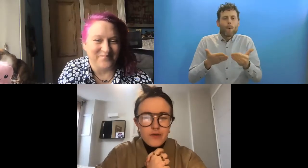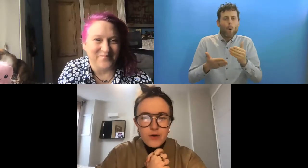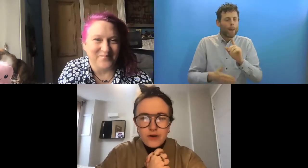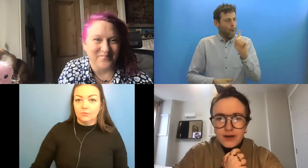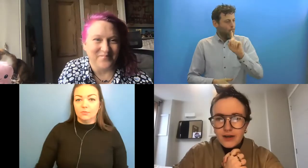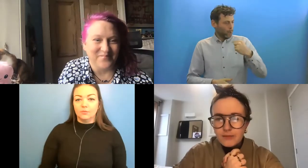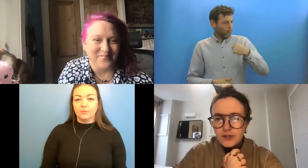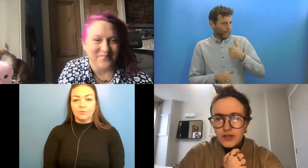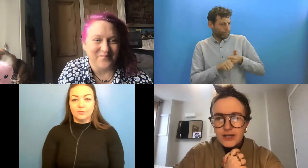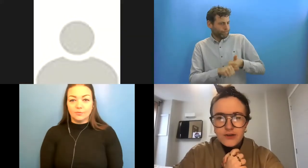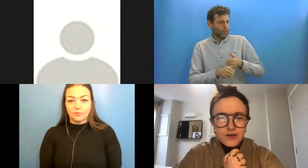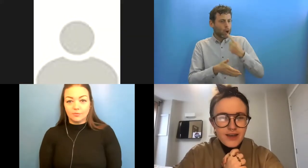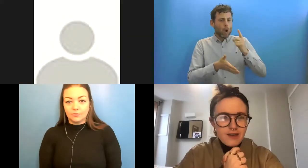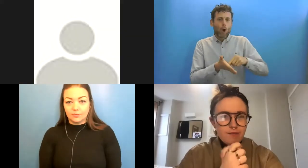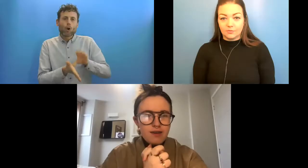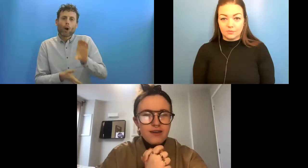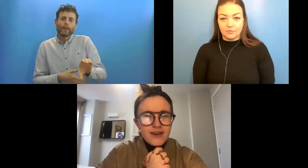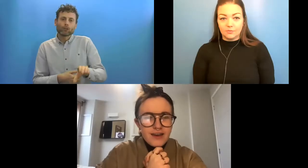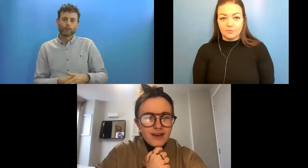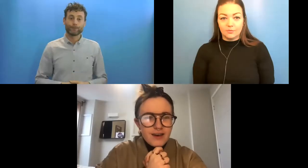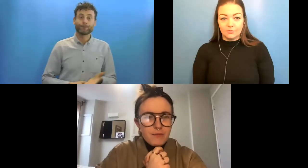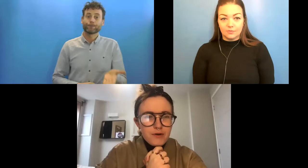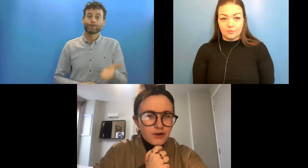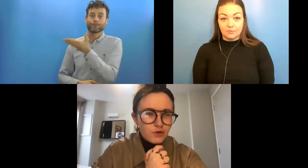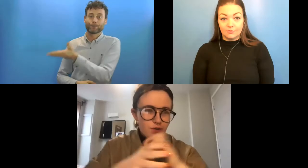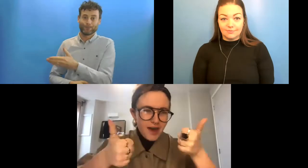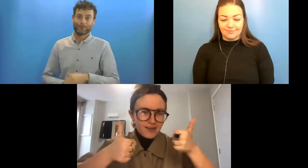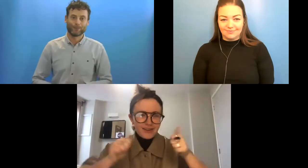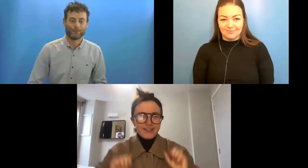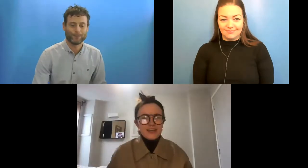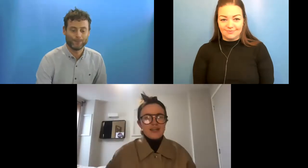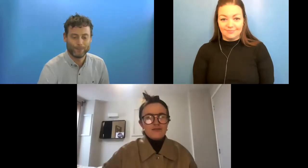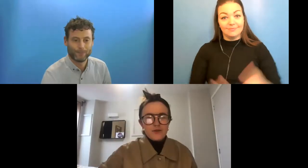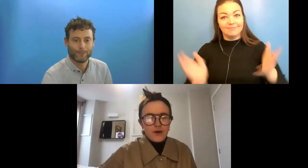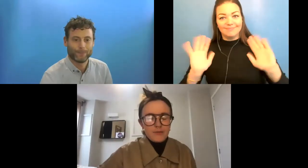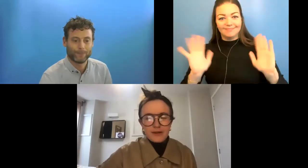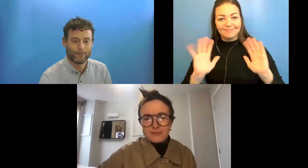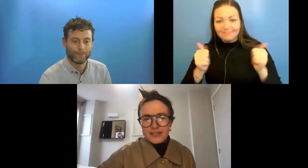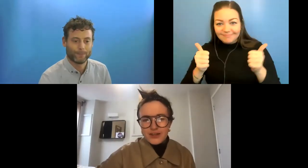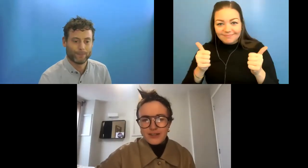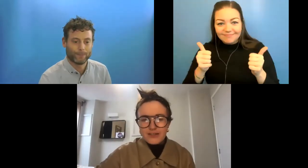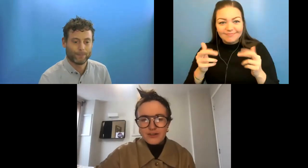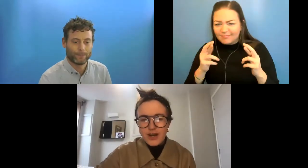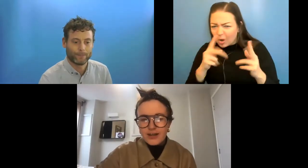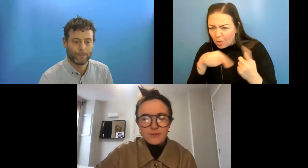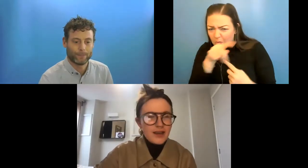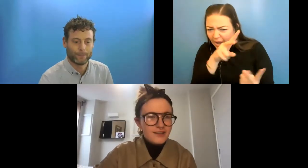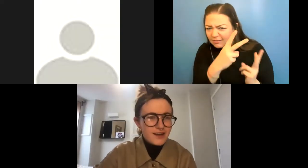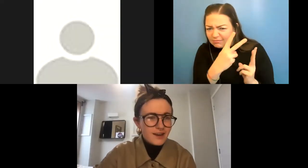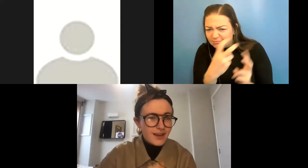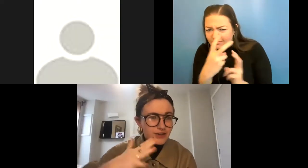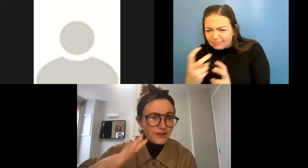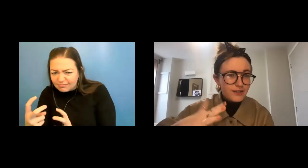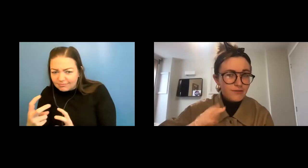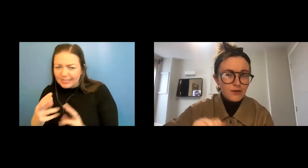Hi, everyone. I'm just checking you can hear me. I'm pretty sure you can. If you can't, please message in the chat because my